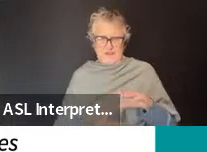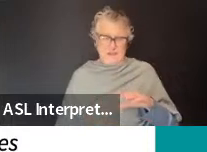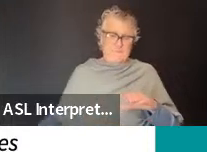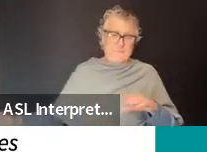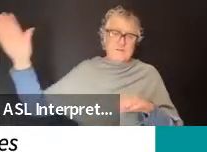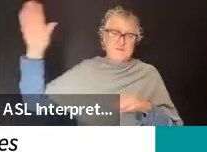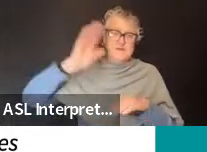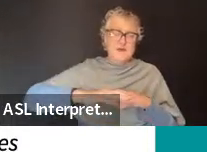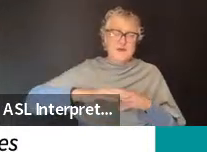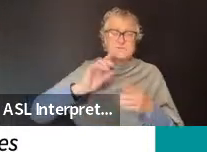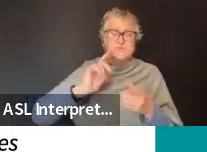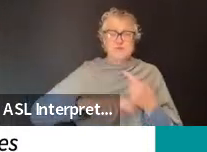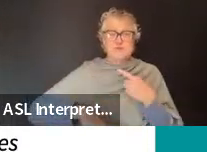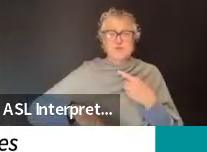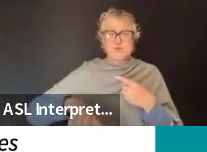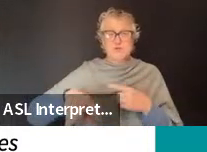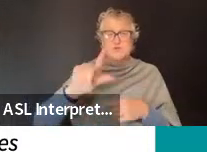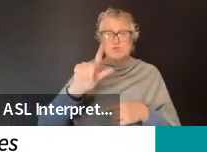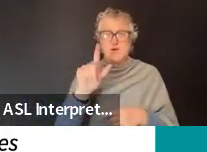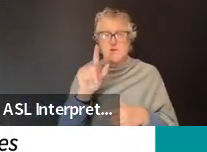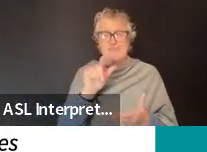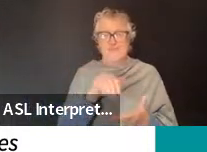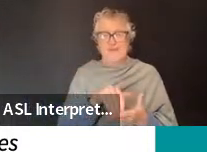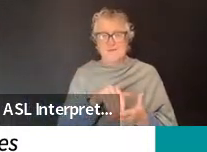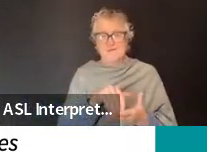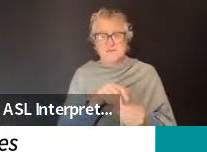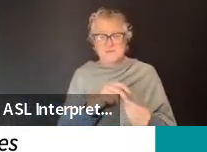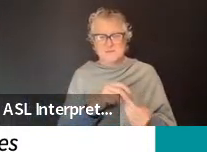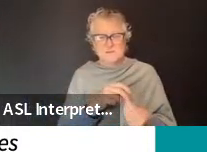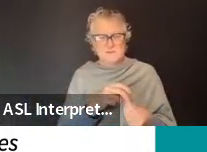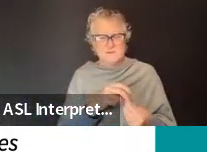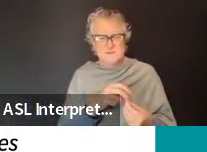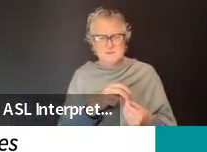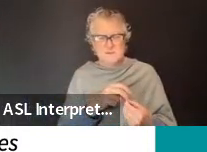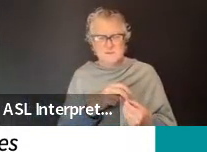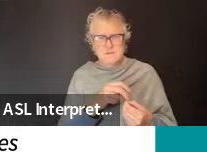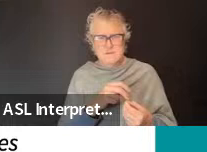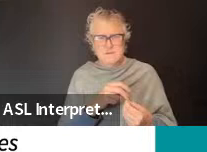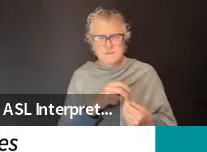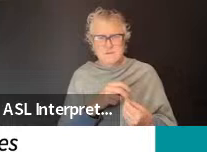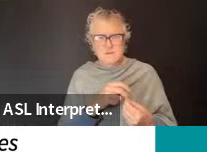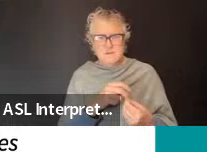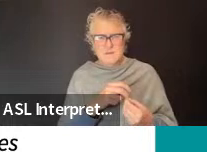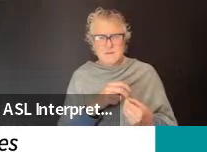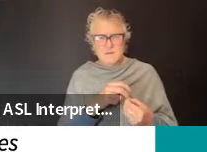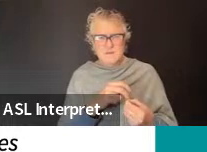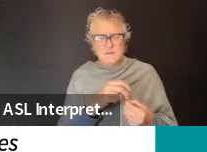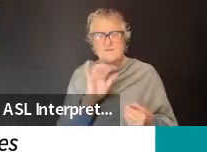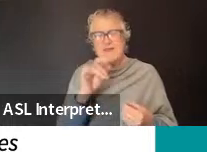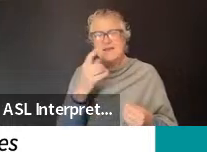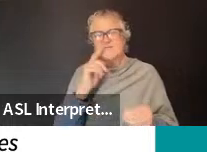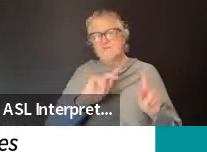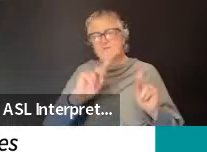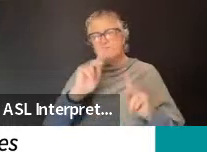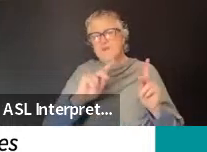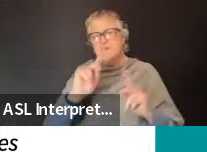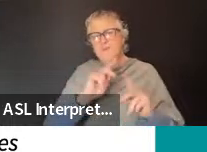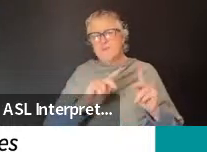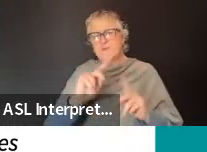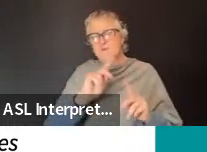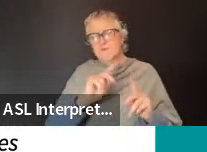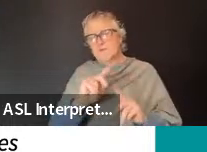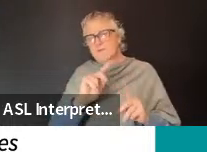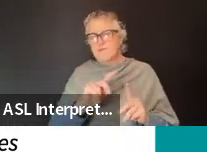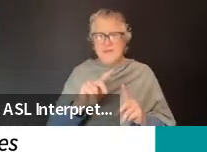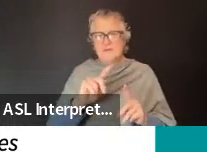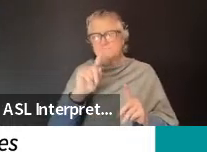transit riders with the MLPA. And that's folks choosing to take transportation because of tolls or for whatever reason,